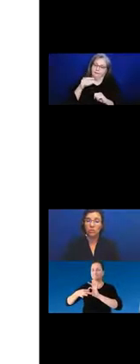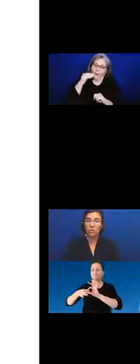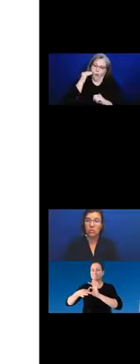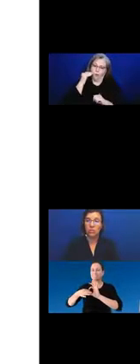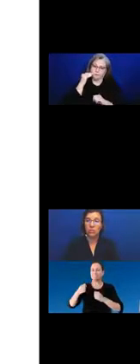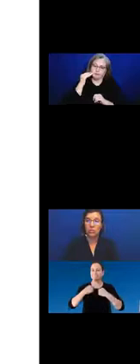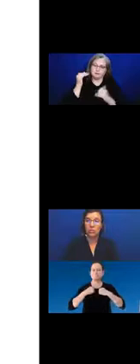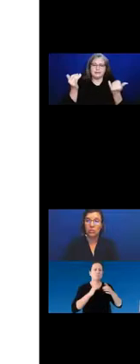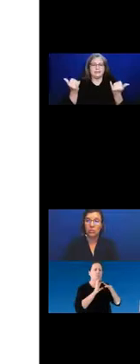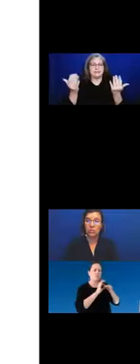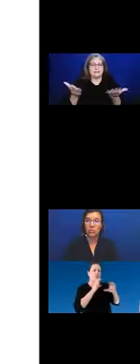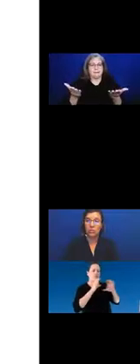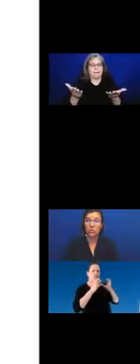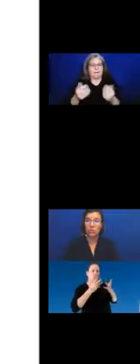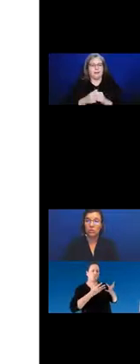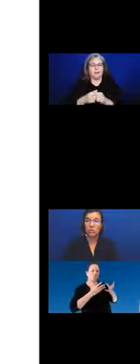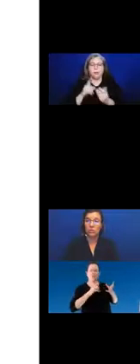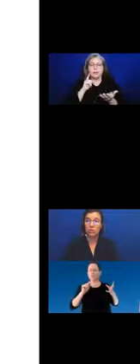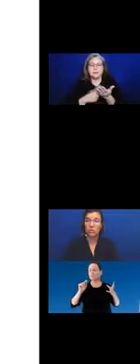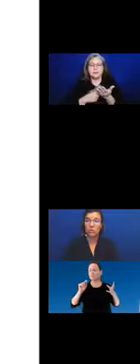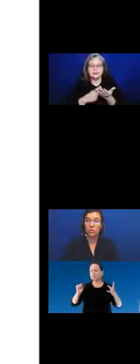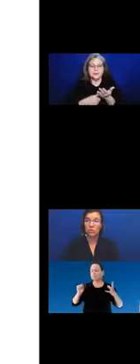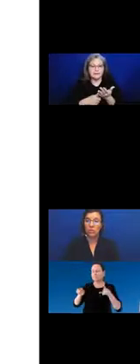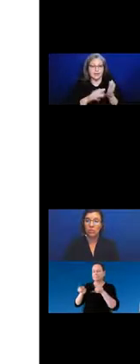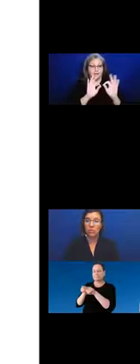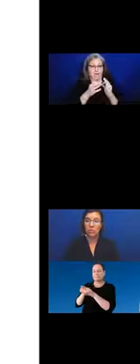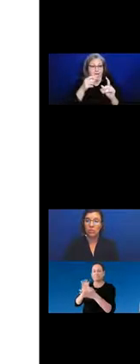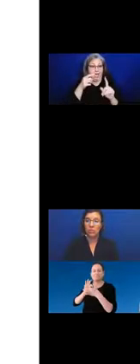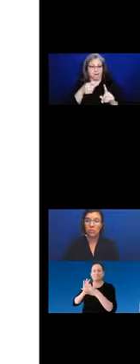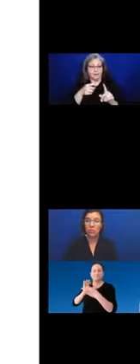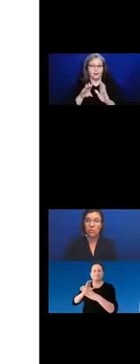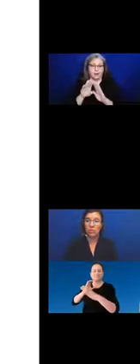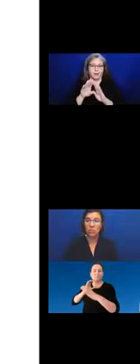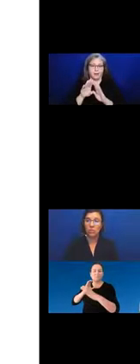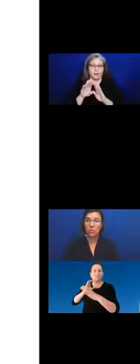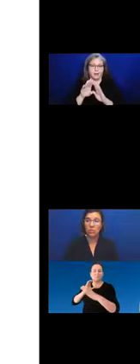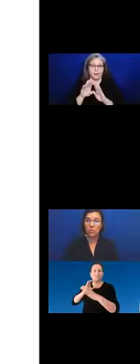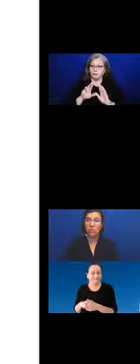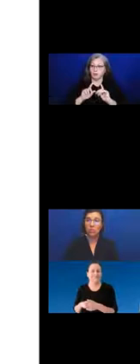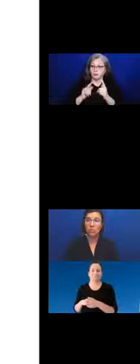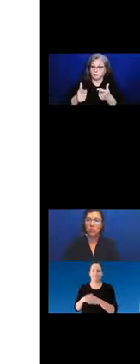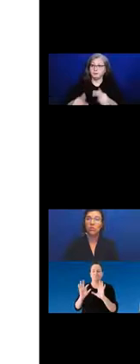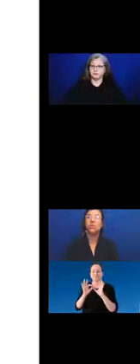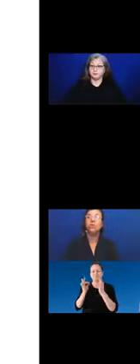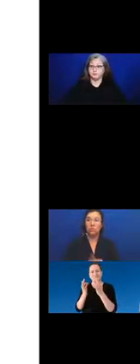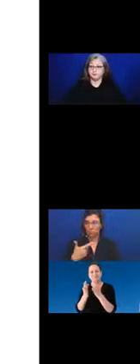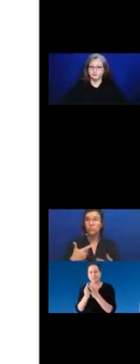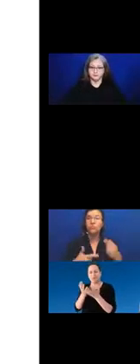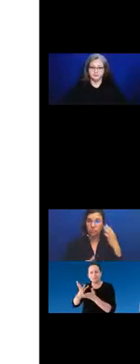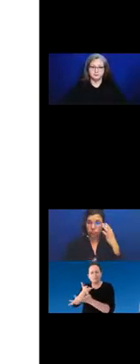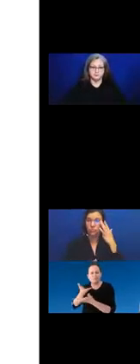here when we're discussing our families and backgrounds. So if there's